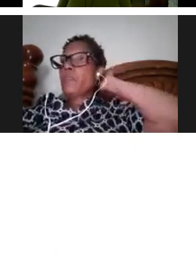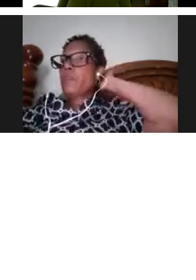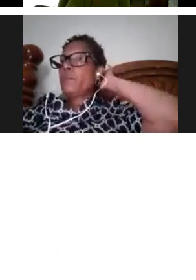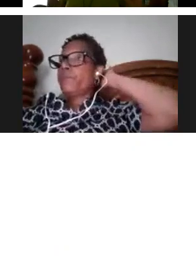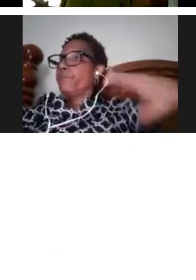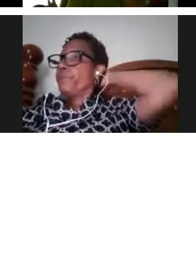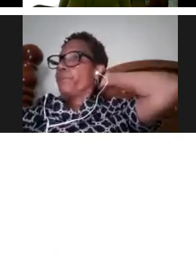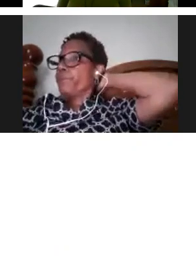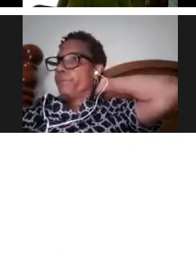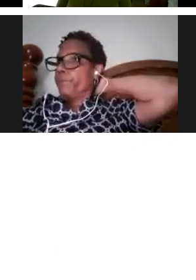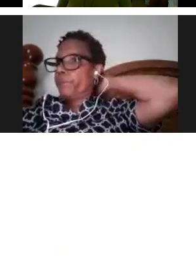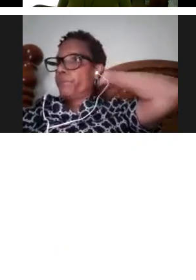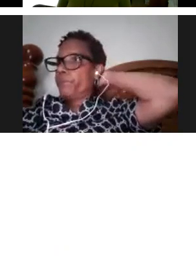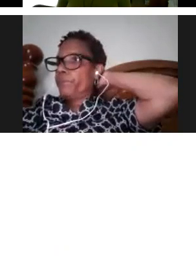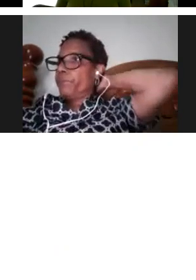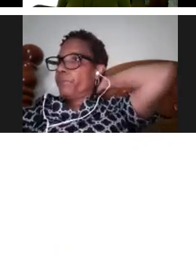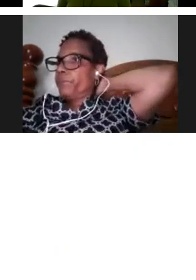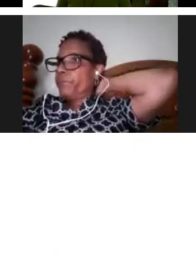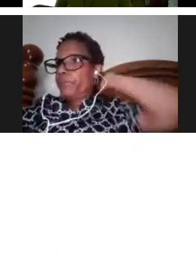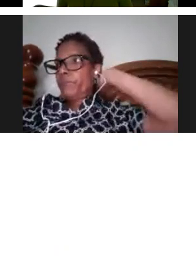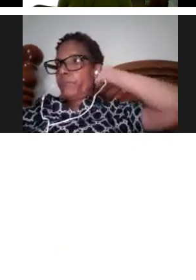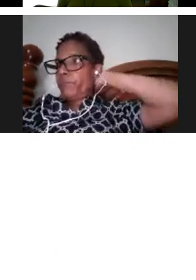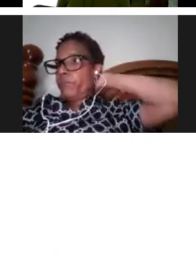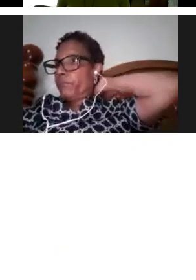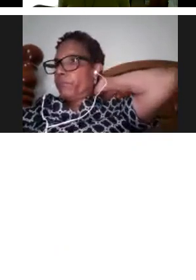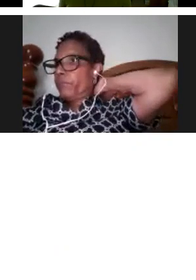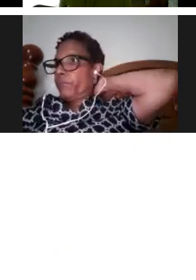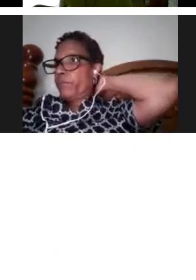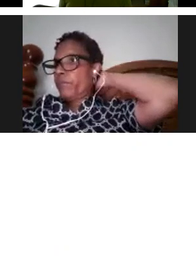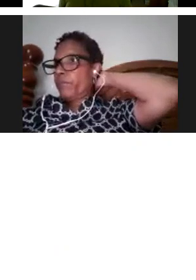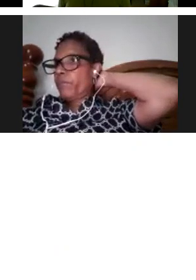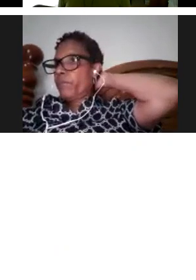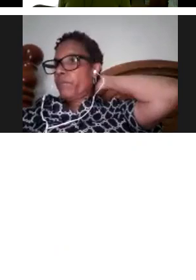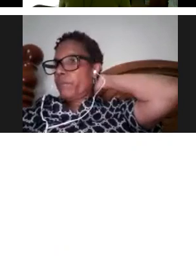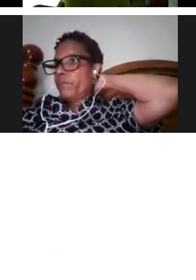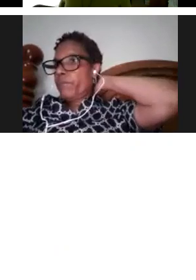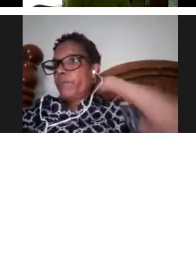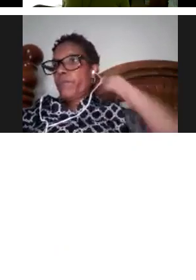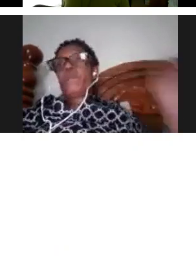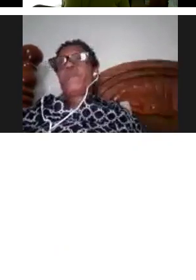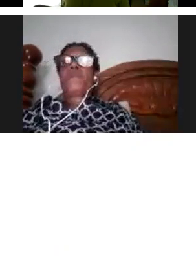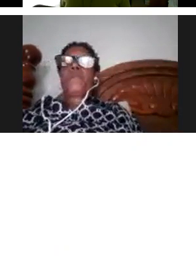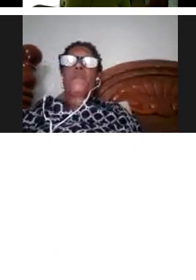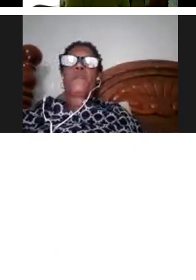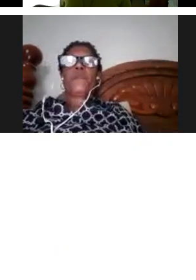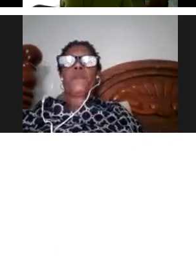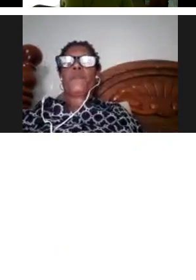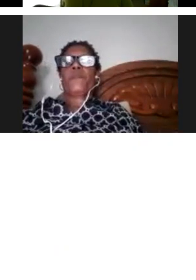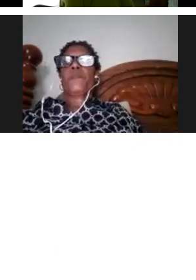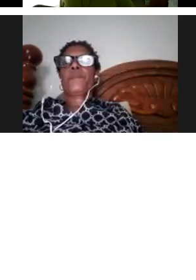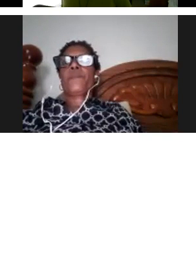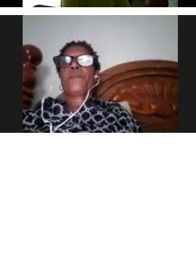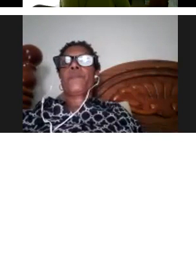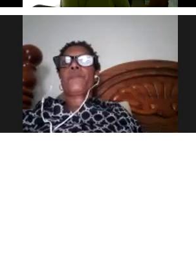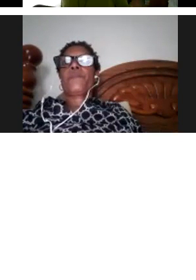when wealthy people had healthcare and the rest of us did not, because most of the time, people would